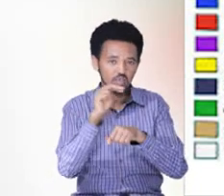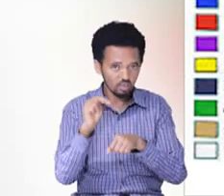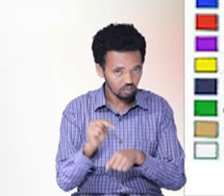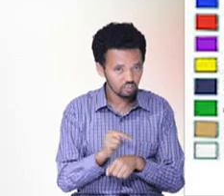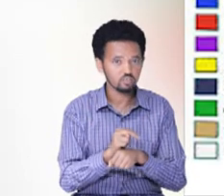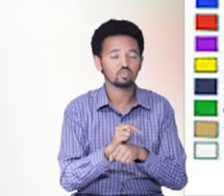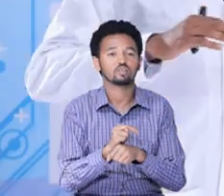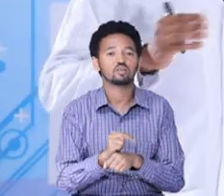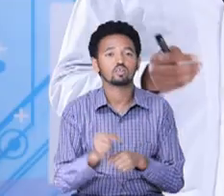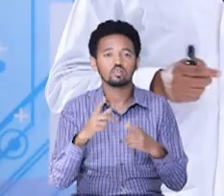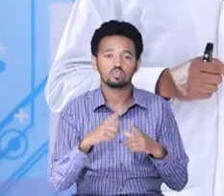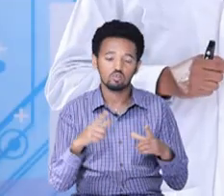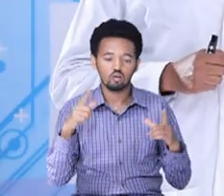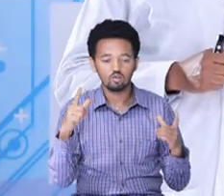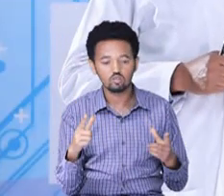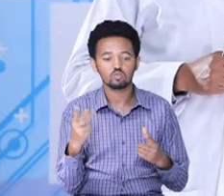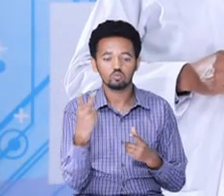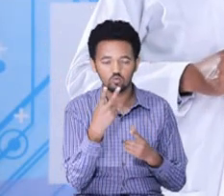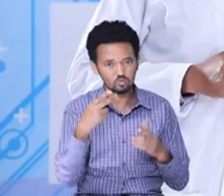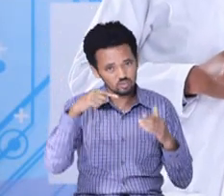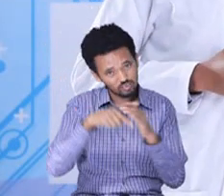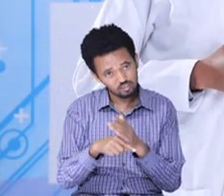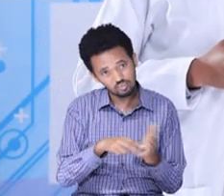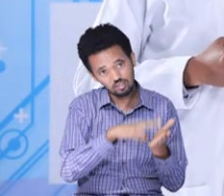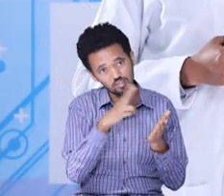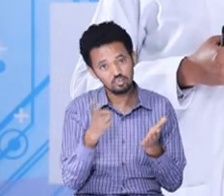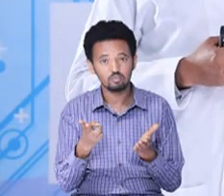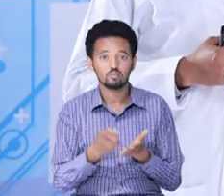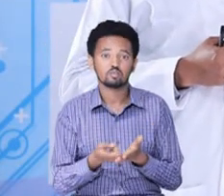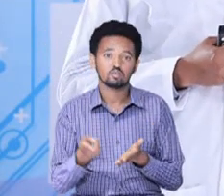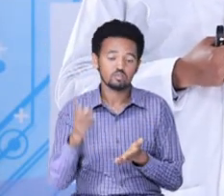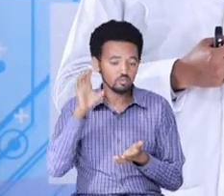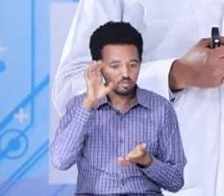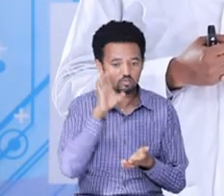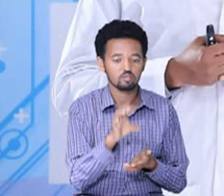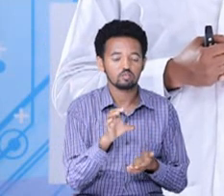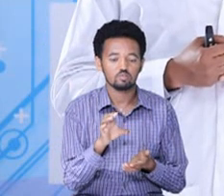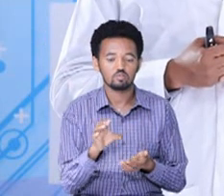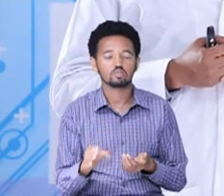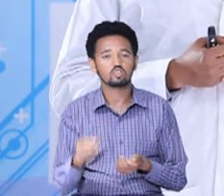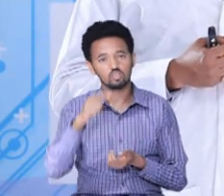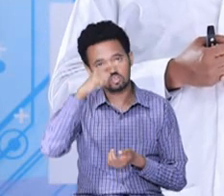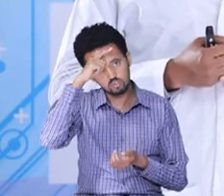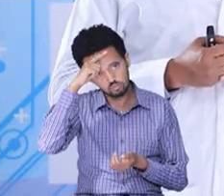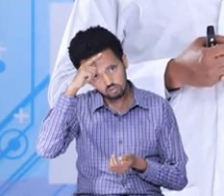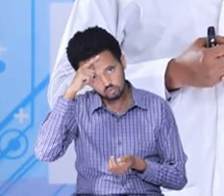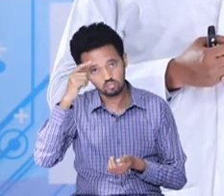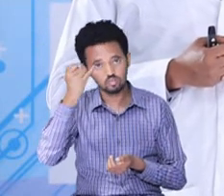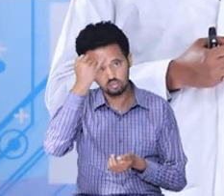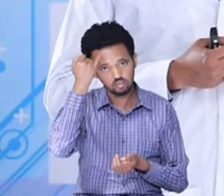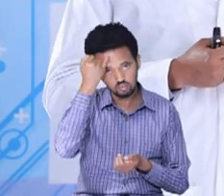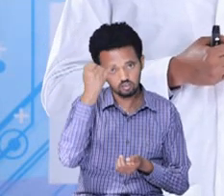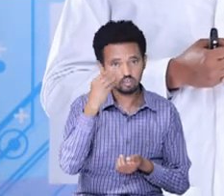was slogans. That slogans to struggle against the Axis power, struggle against Germany, Italy,